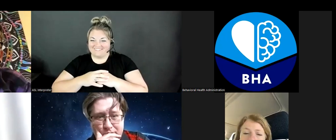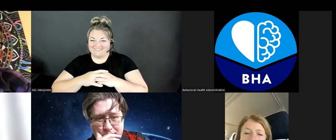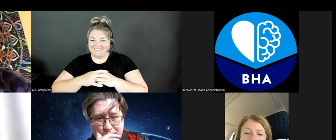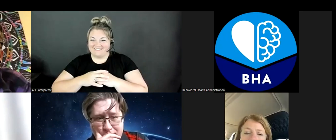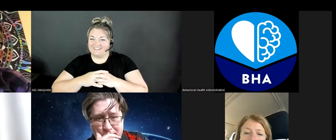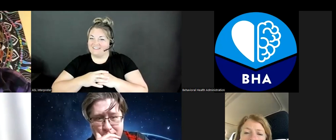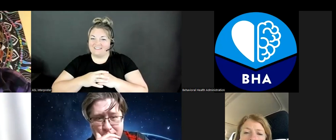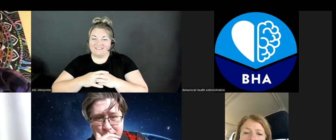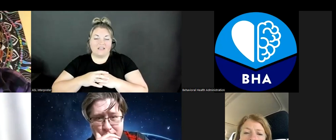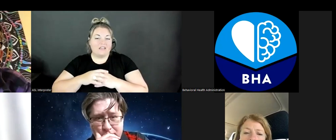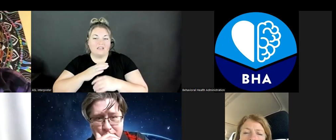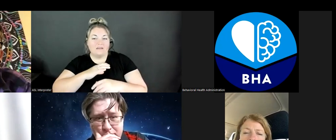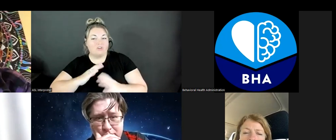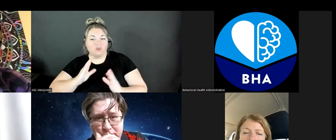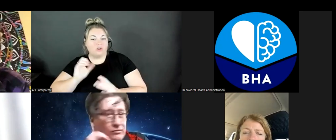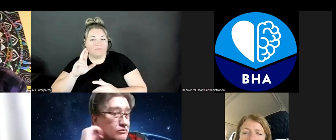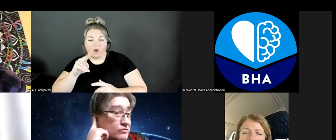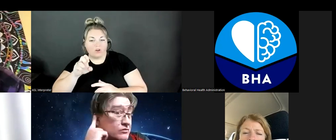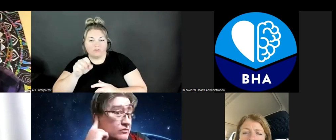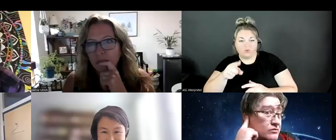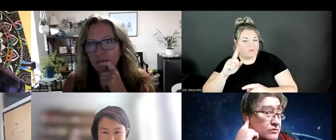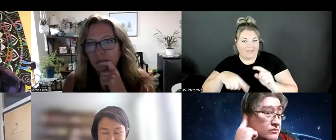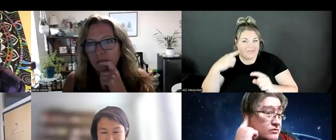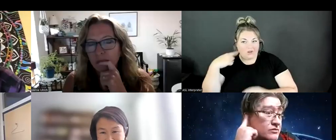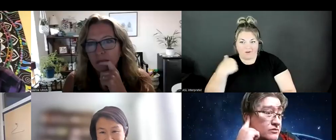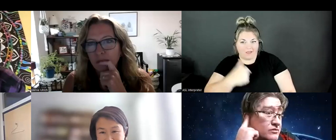Commissioner Barnes, I don't think you can hear us.